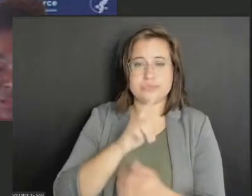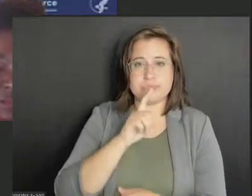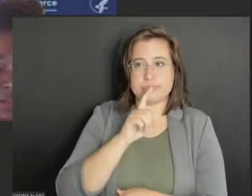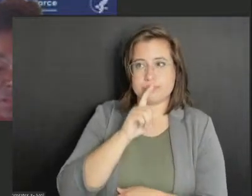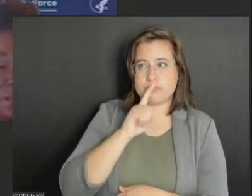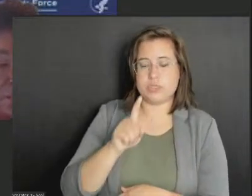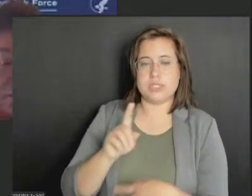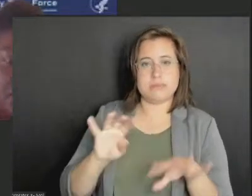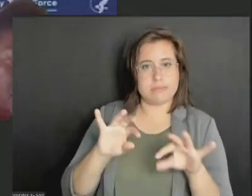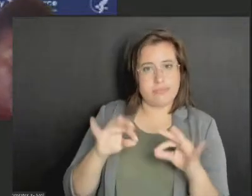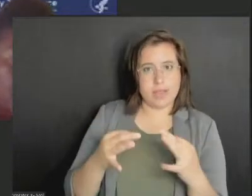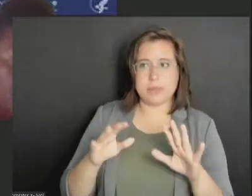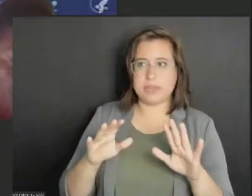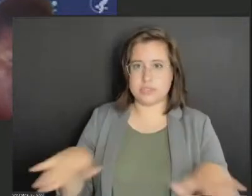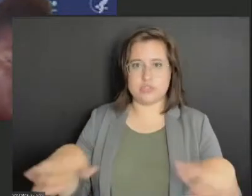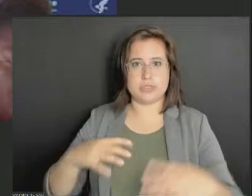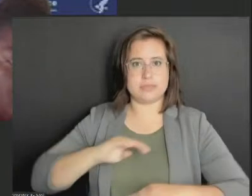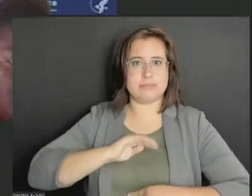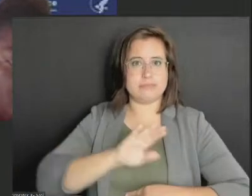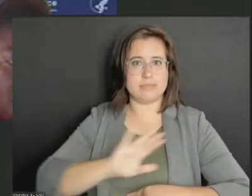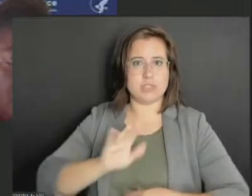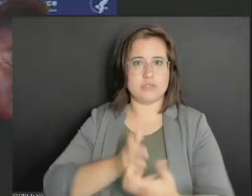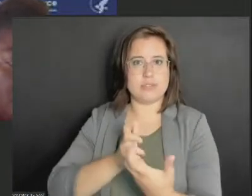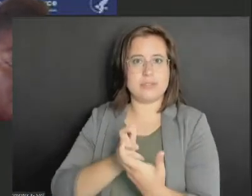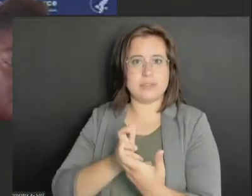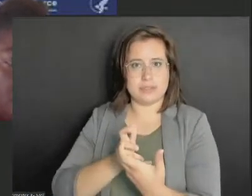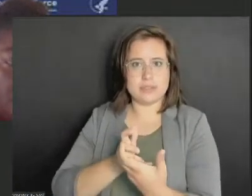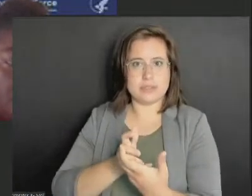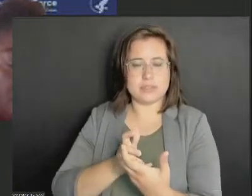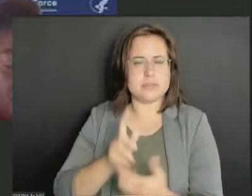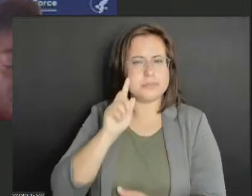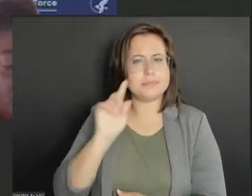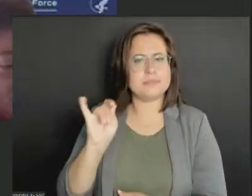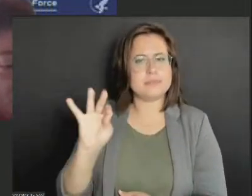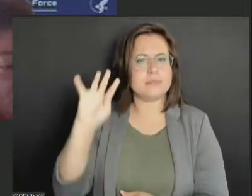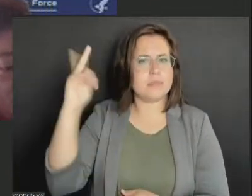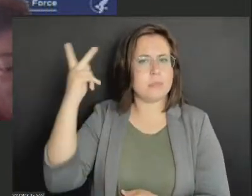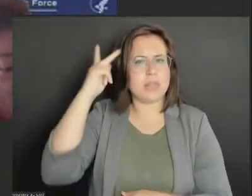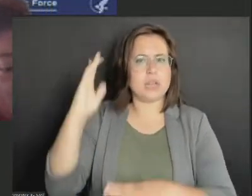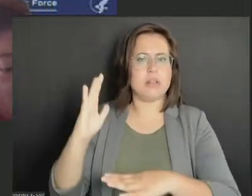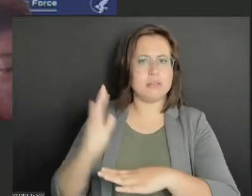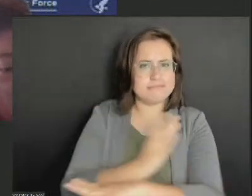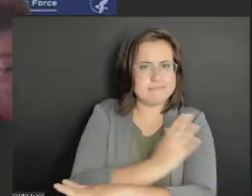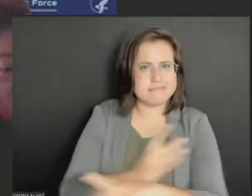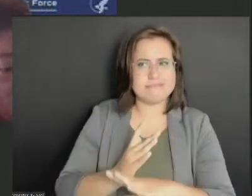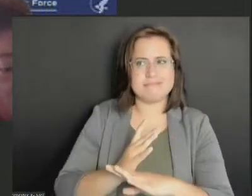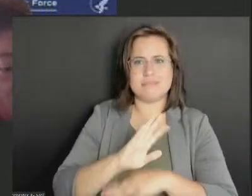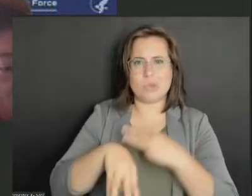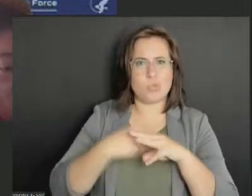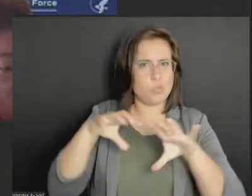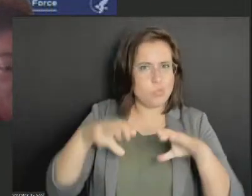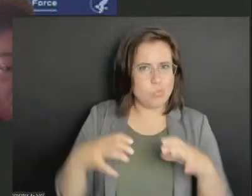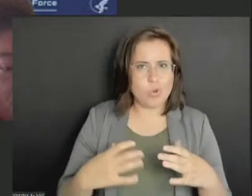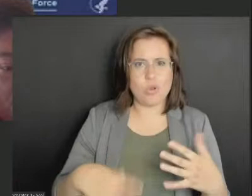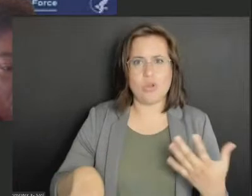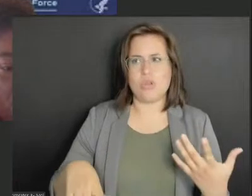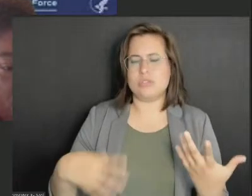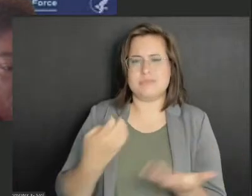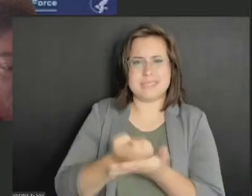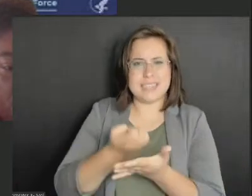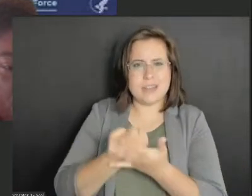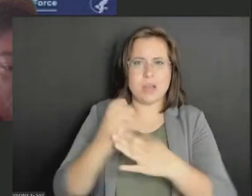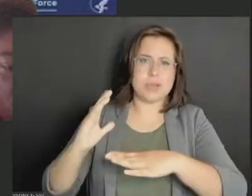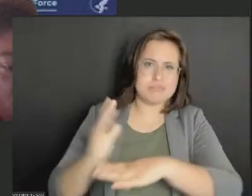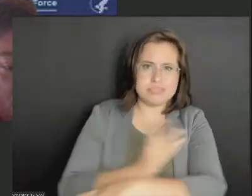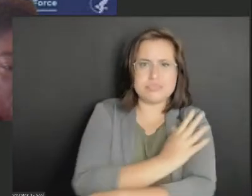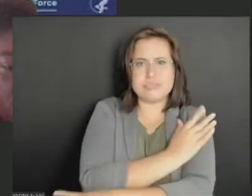families and our children. I think if you look across the political spectrum, across the world, across the economic spectrum,